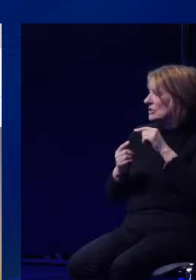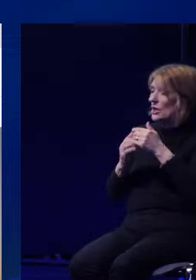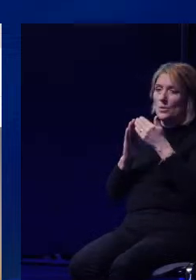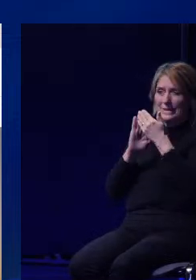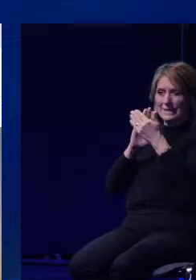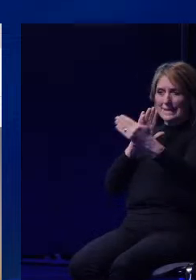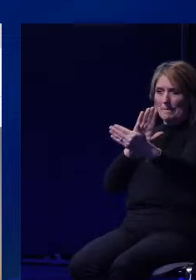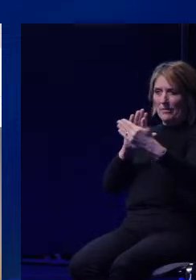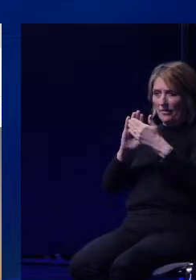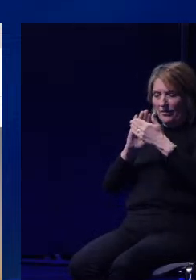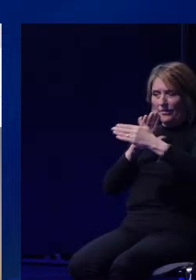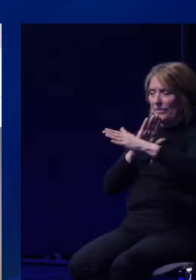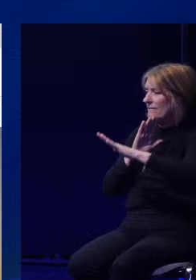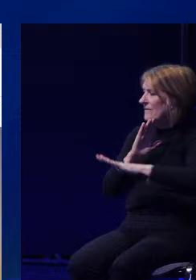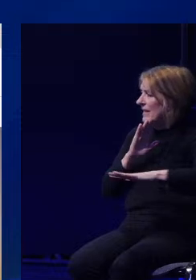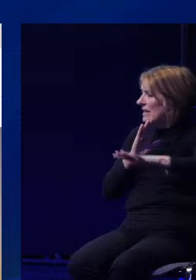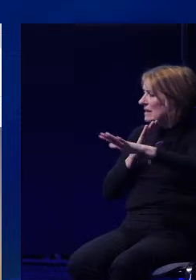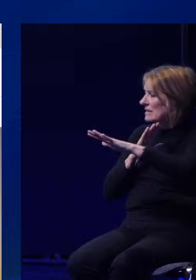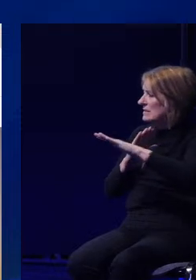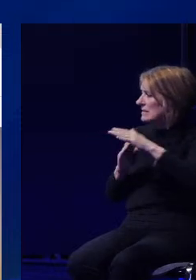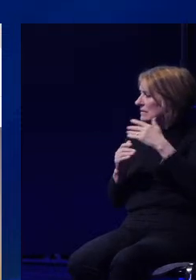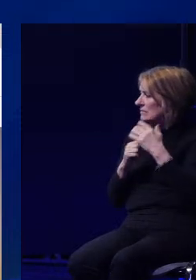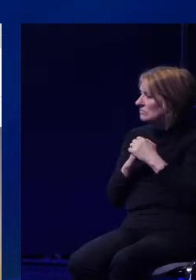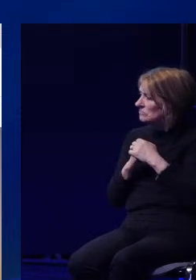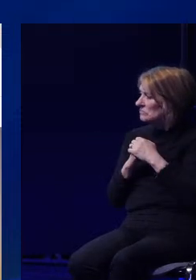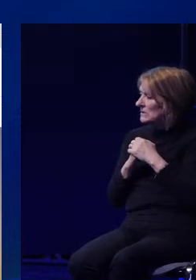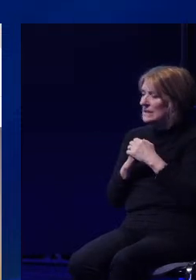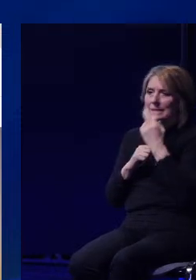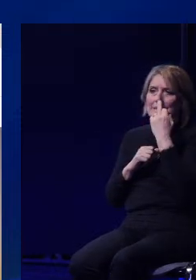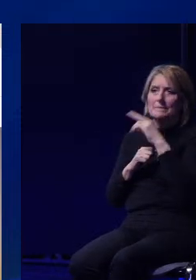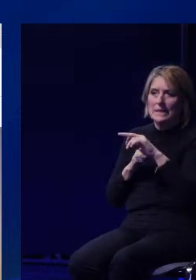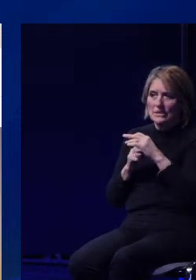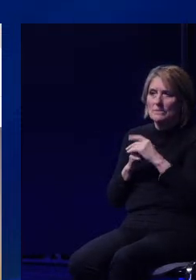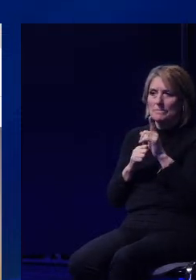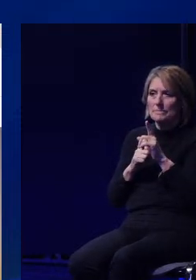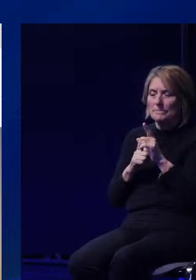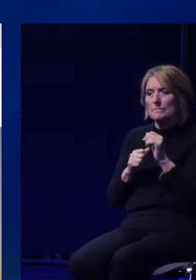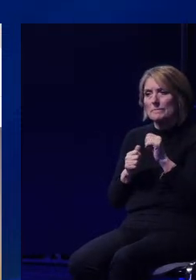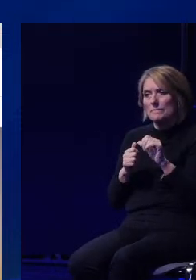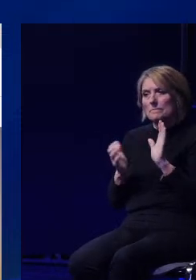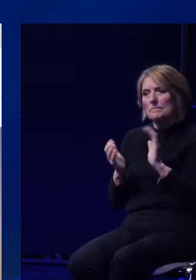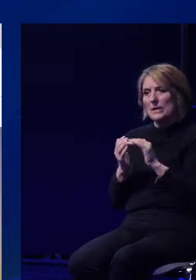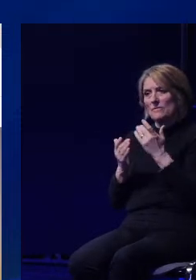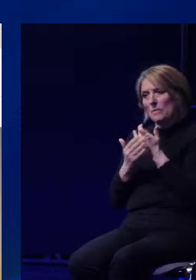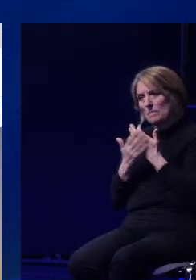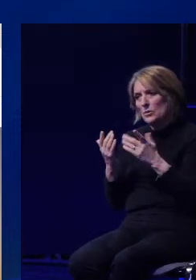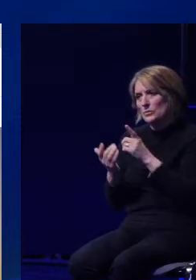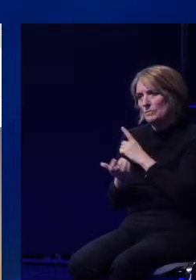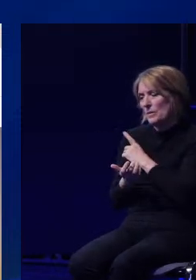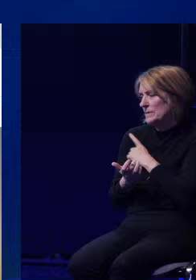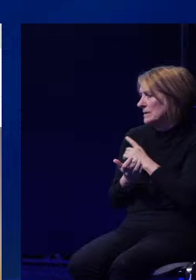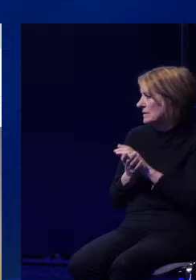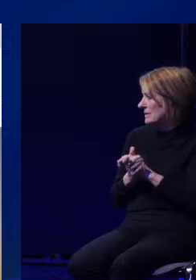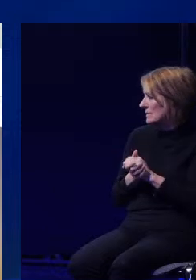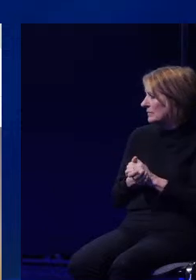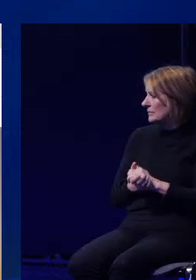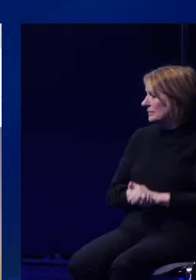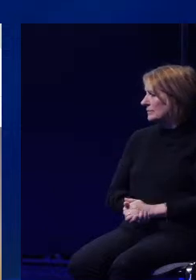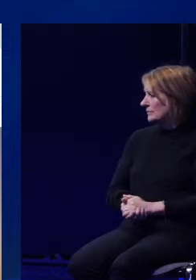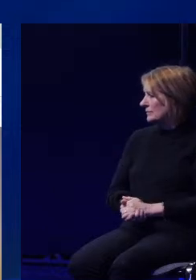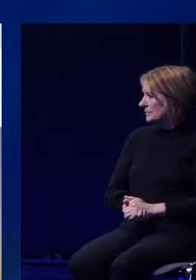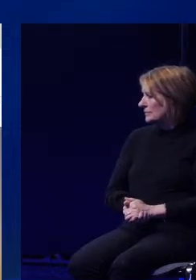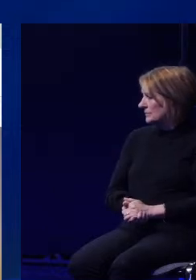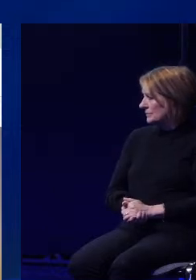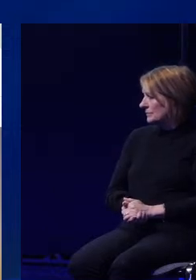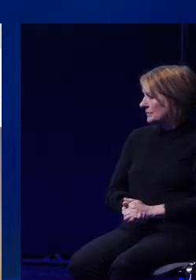a simulation, right? So that it's okay. It will do the trick for most purposes. I think that's at least for all the people we work with.